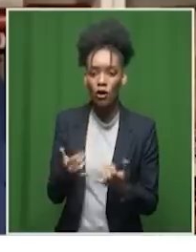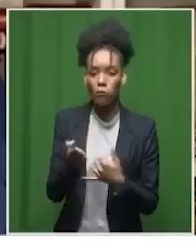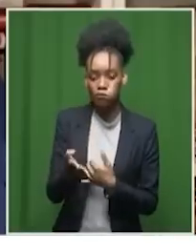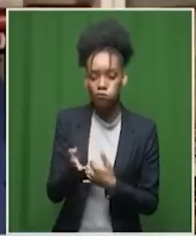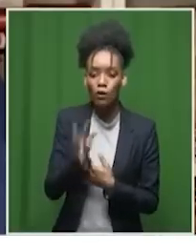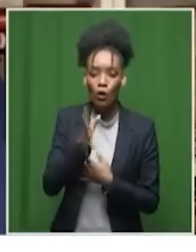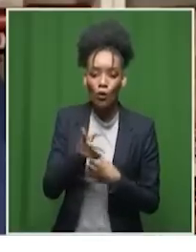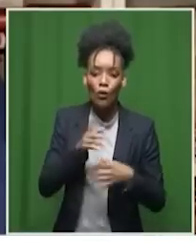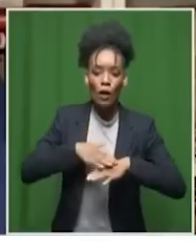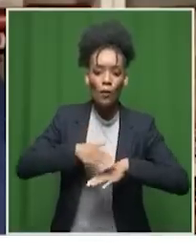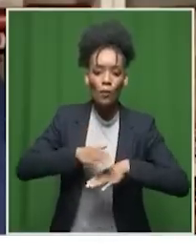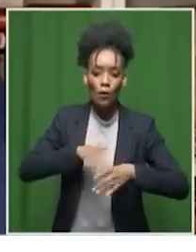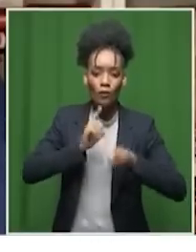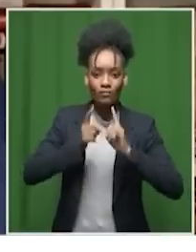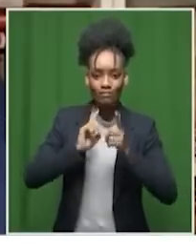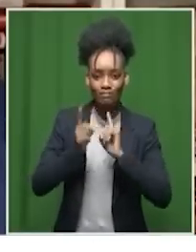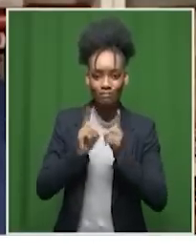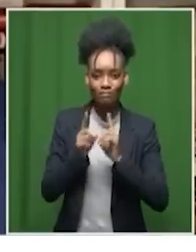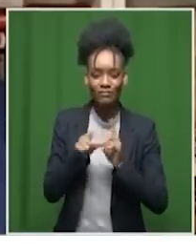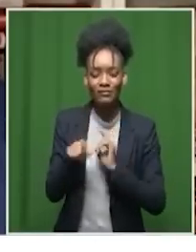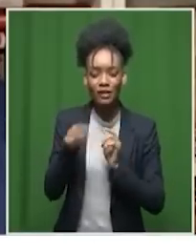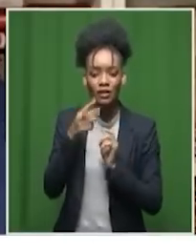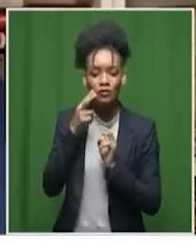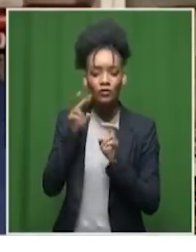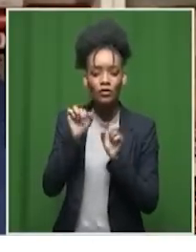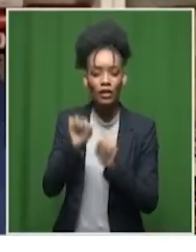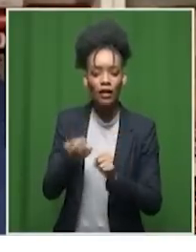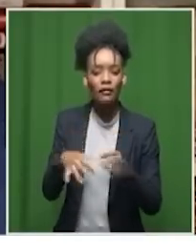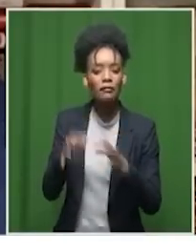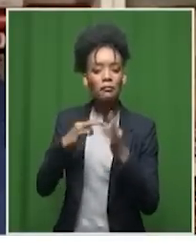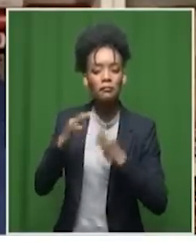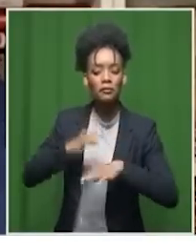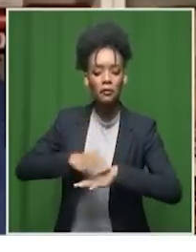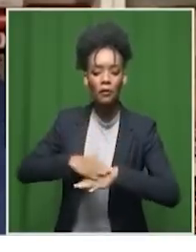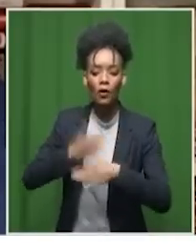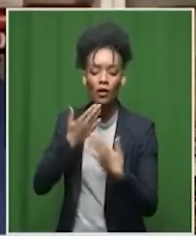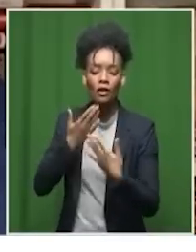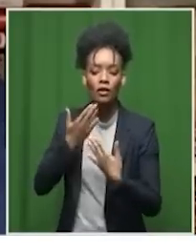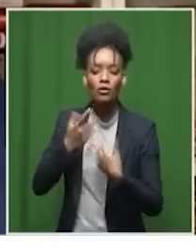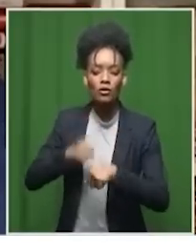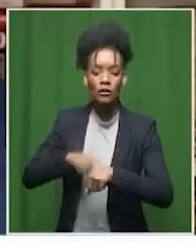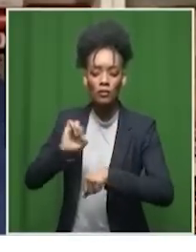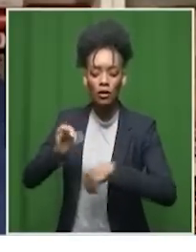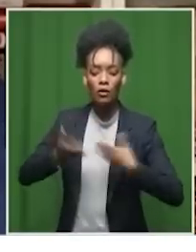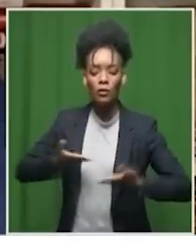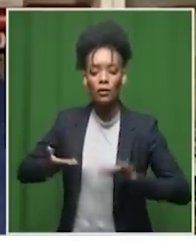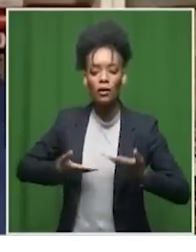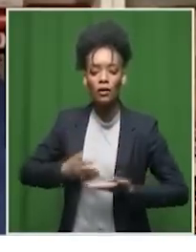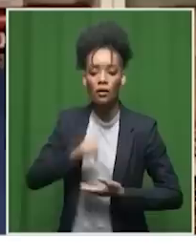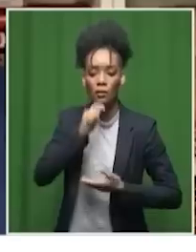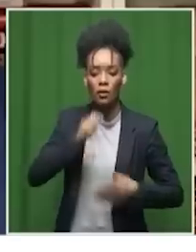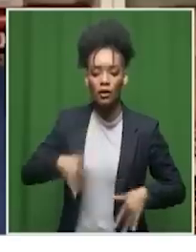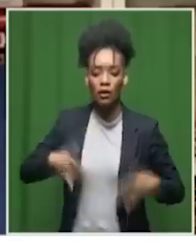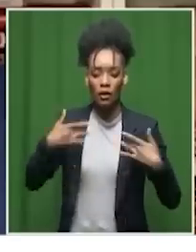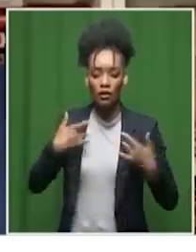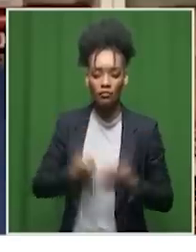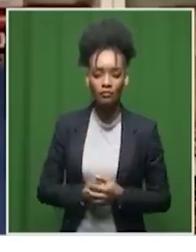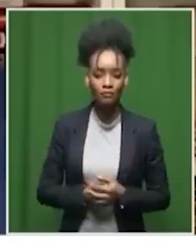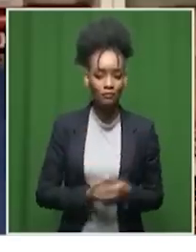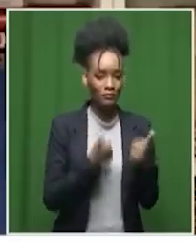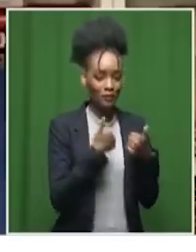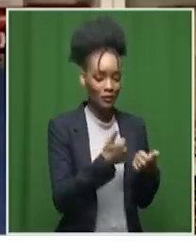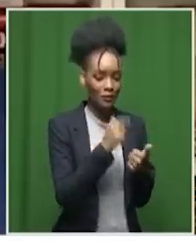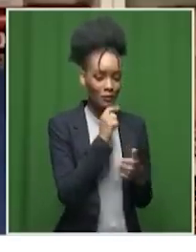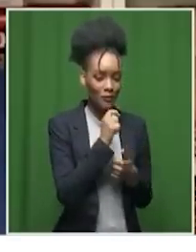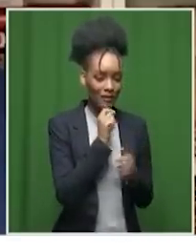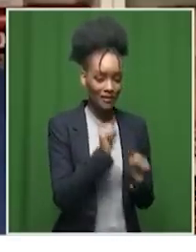more on these views that he expressed. Professor, thanks so much for your time. Welcome to Morning Live once again. Yes, good morning. Thank